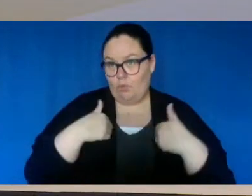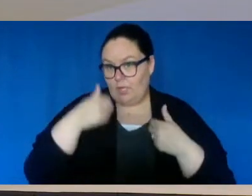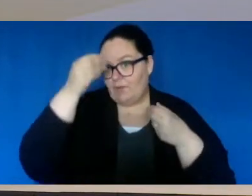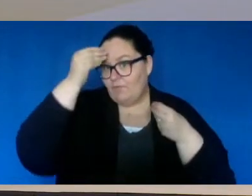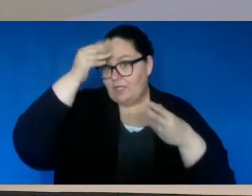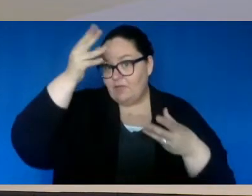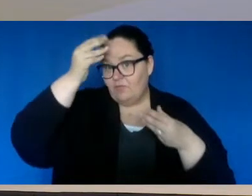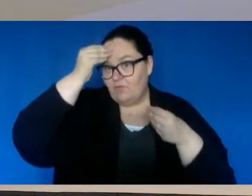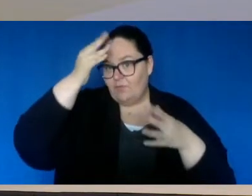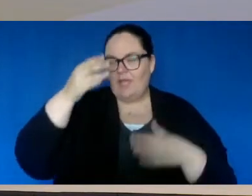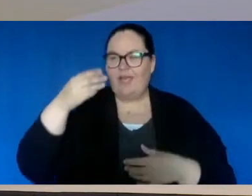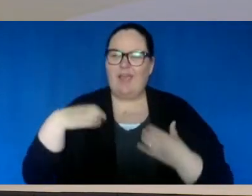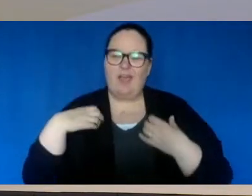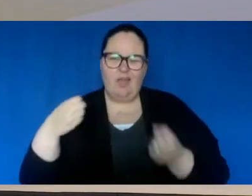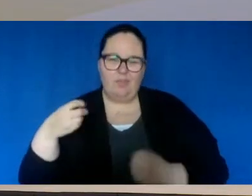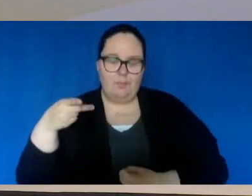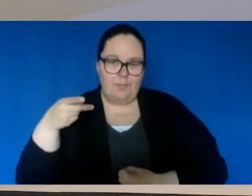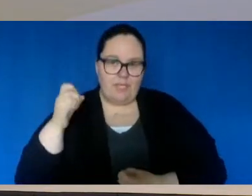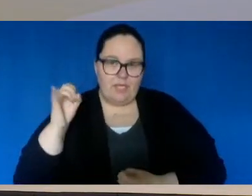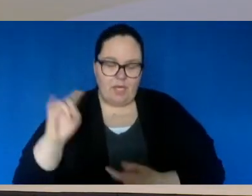people, health PI, our